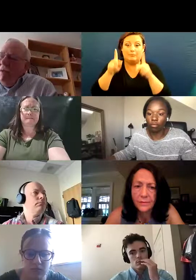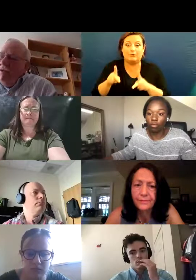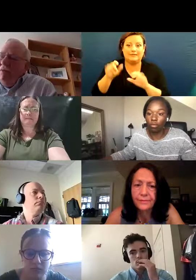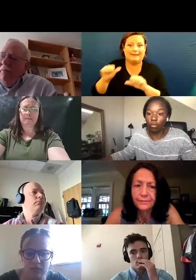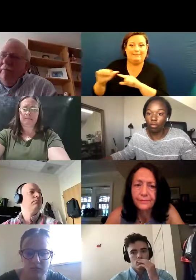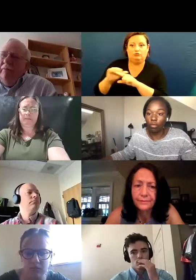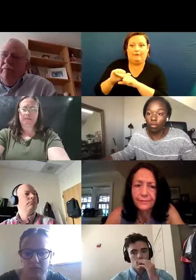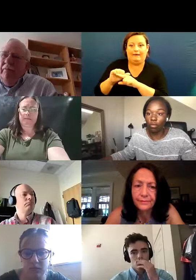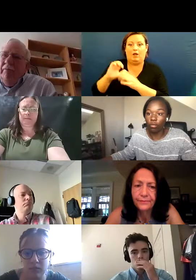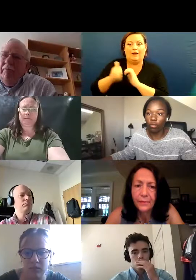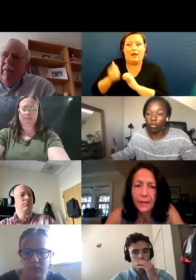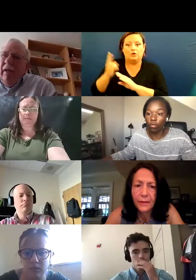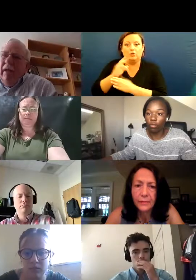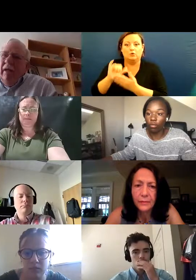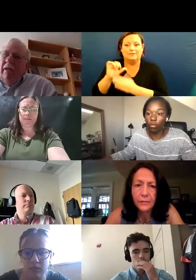to the patient.